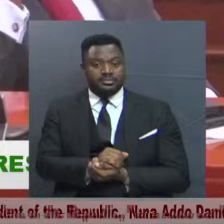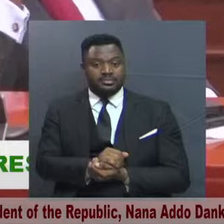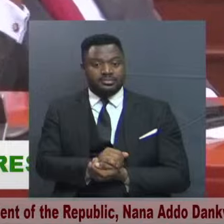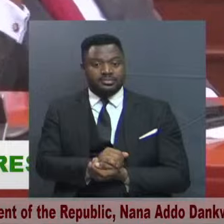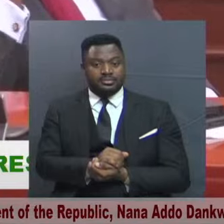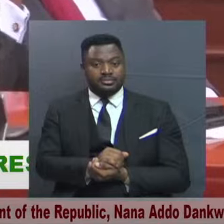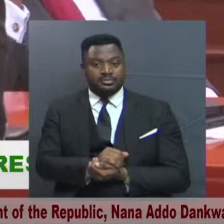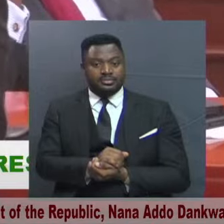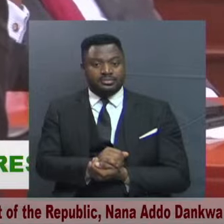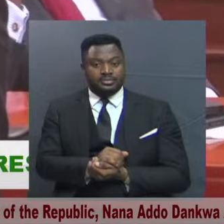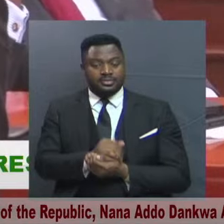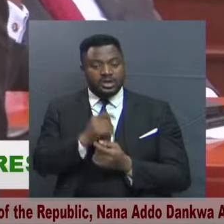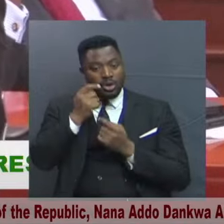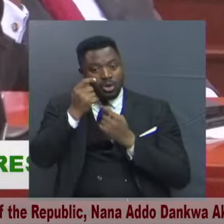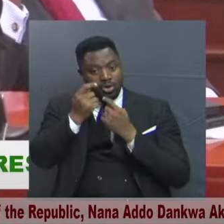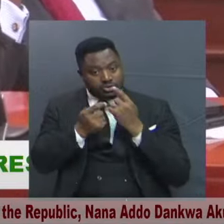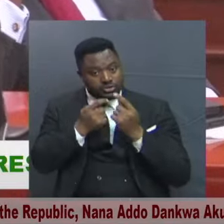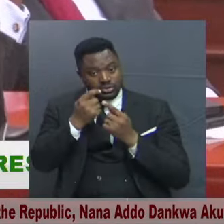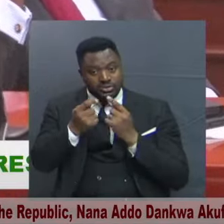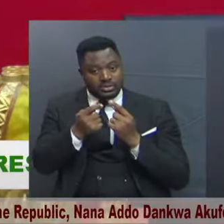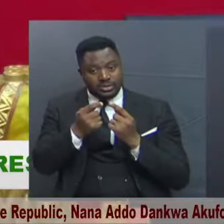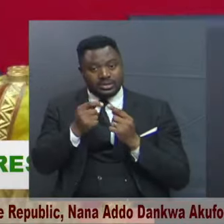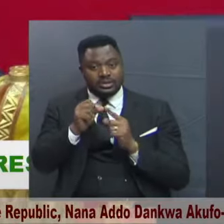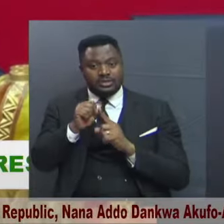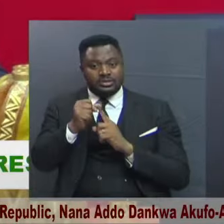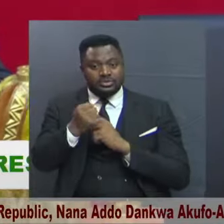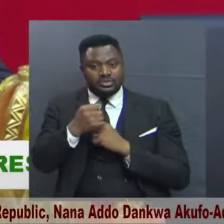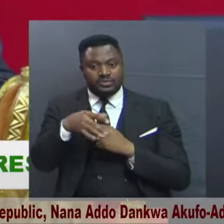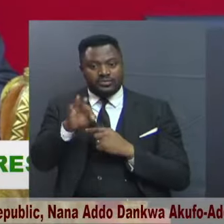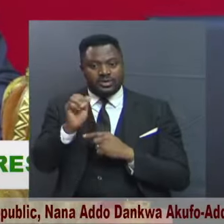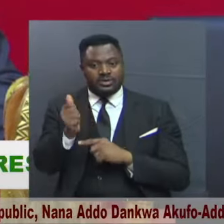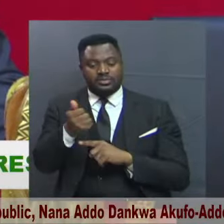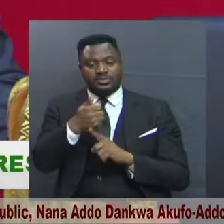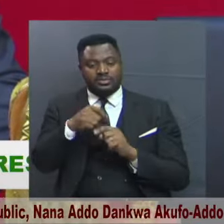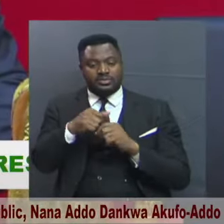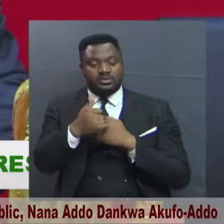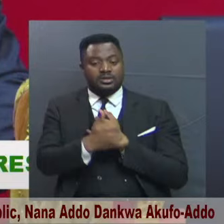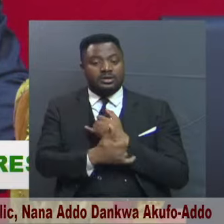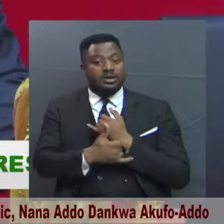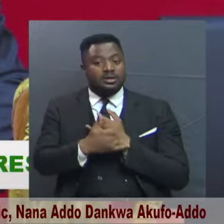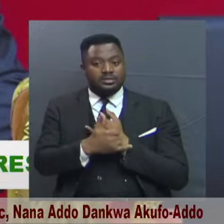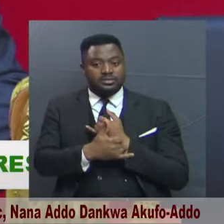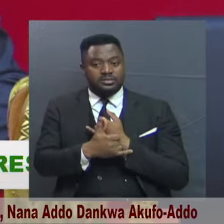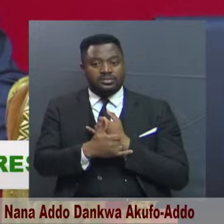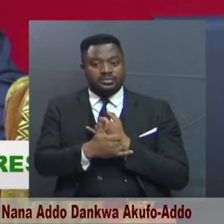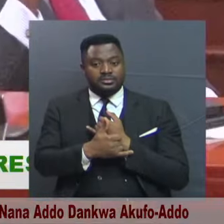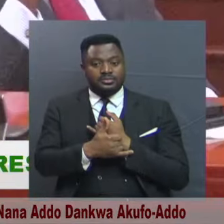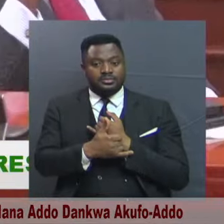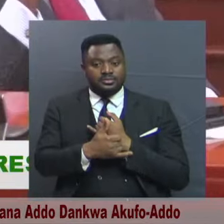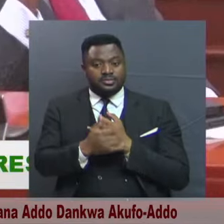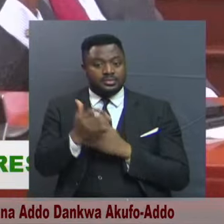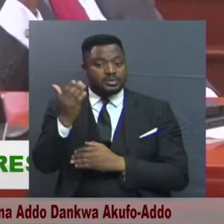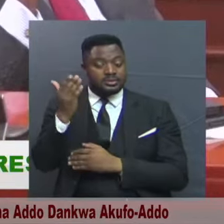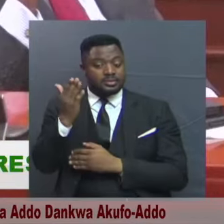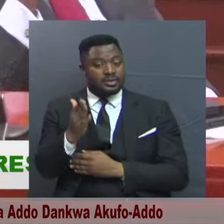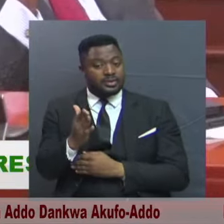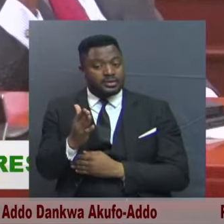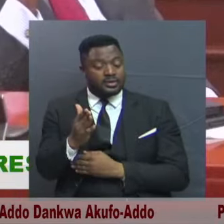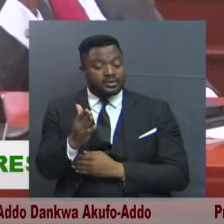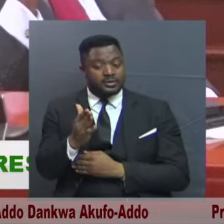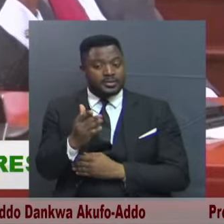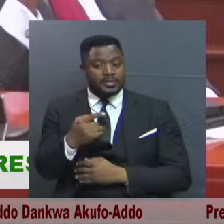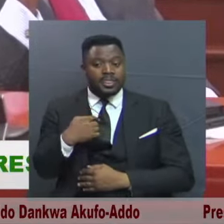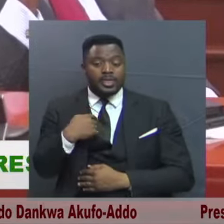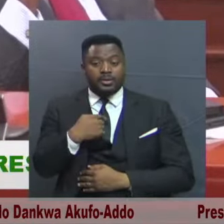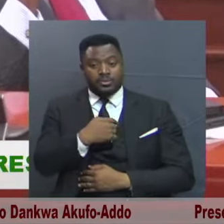message considering that the situation we find ourselves as a country Mr Speaker